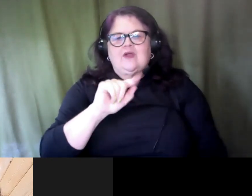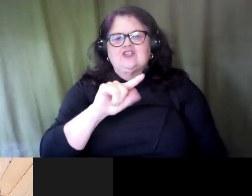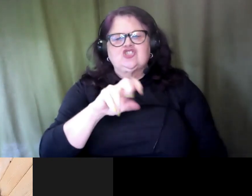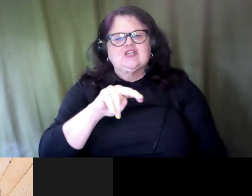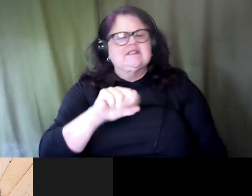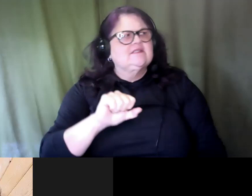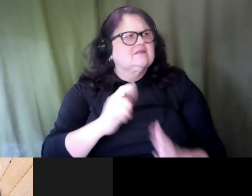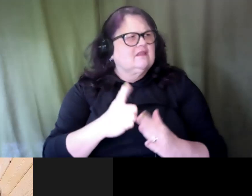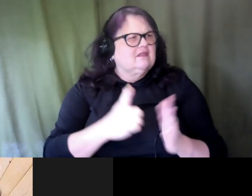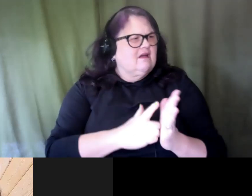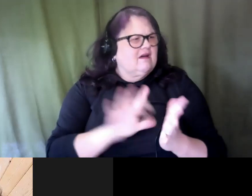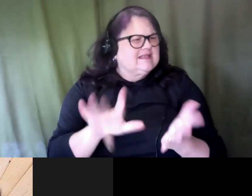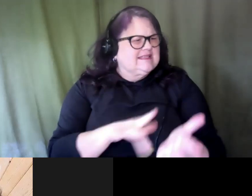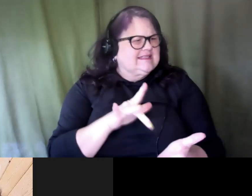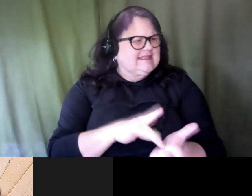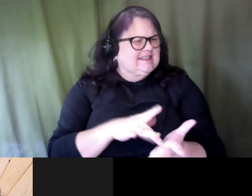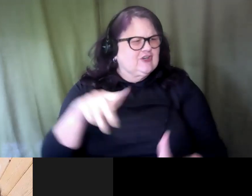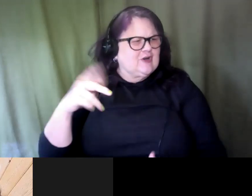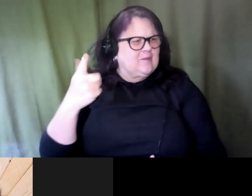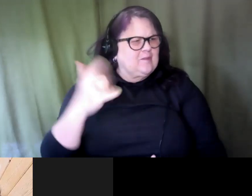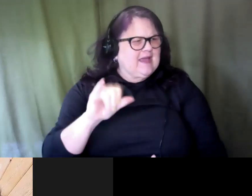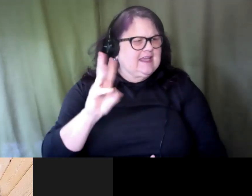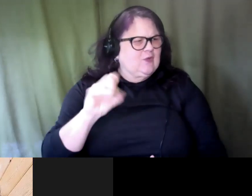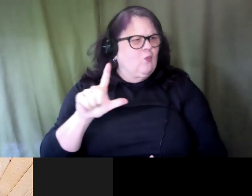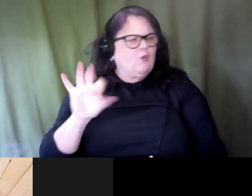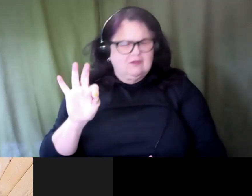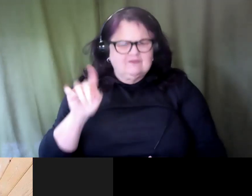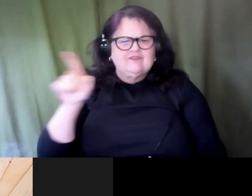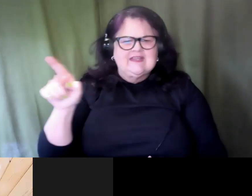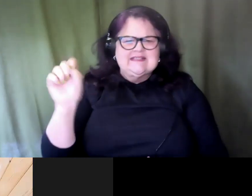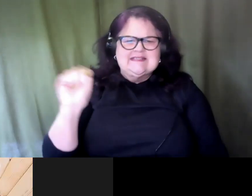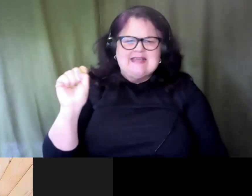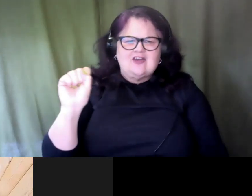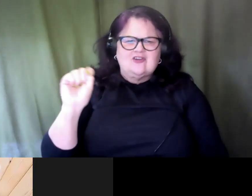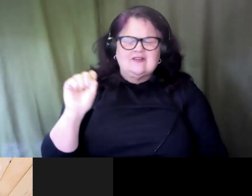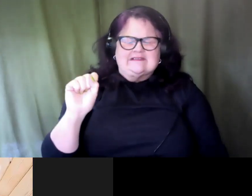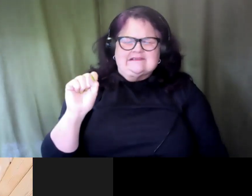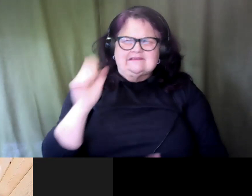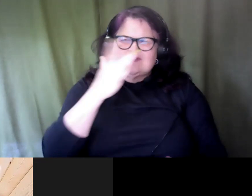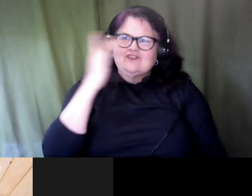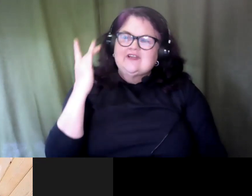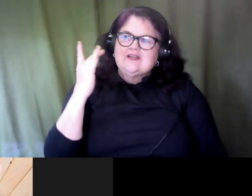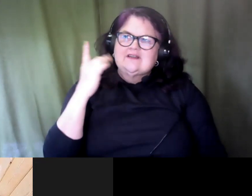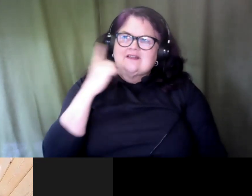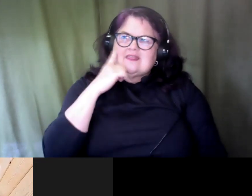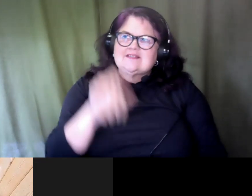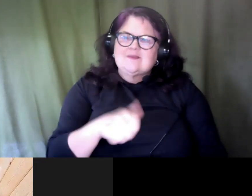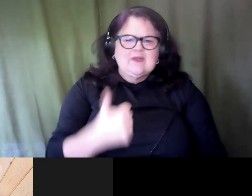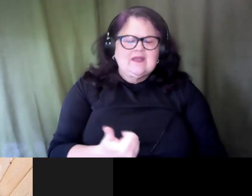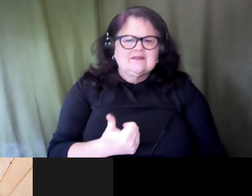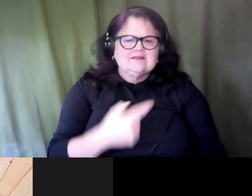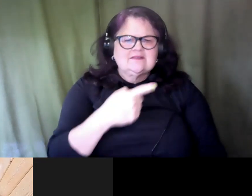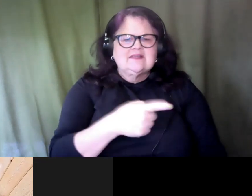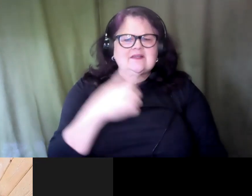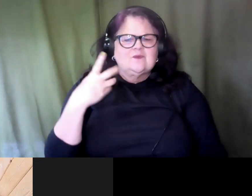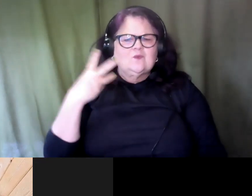remember center at the end of it. Peggy Wolf in Seattle. I forget. I think we have someone else in